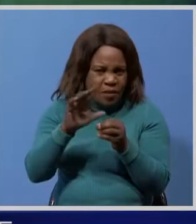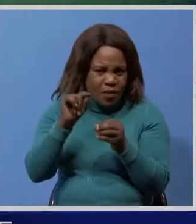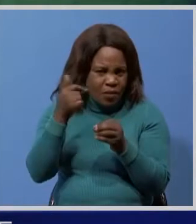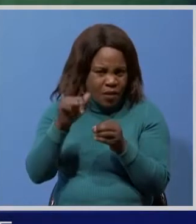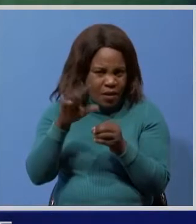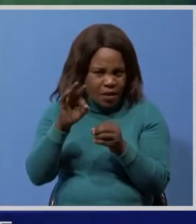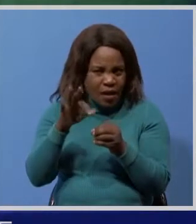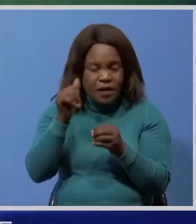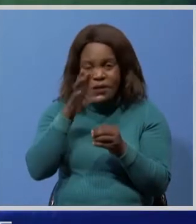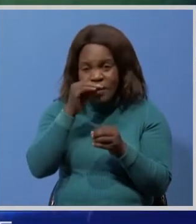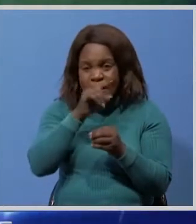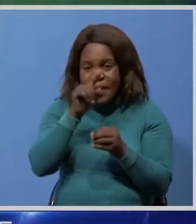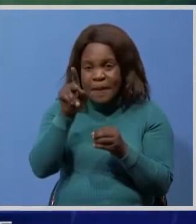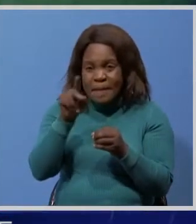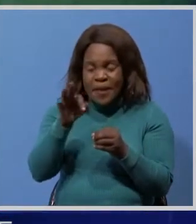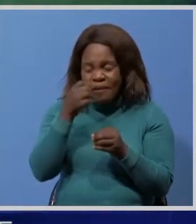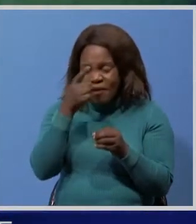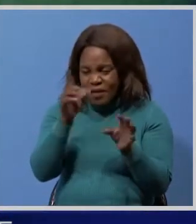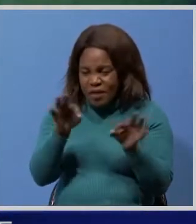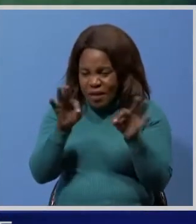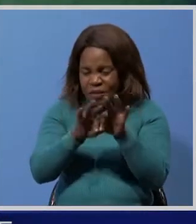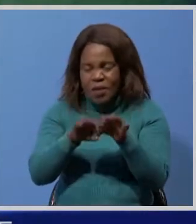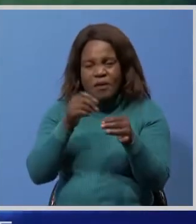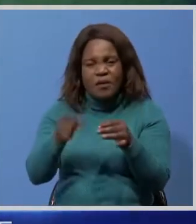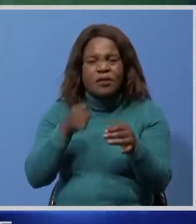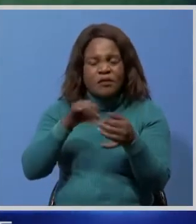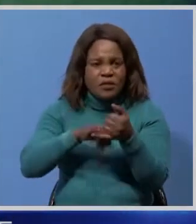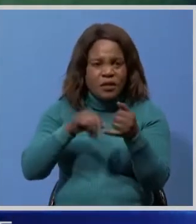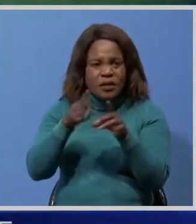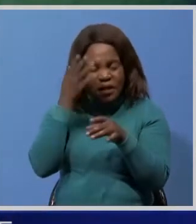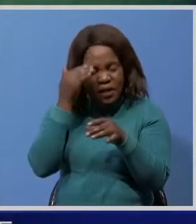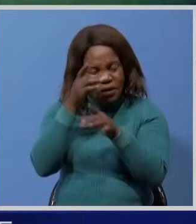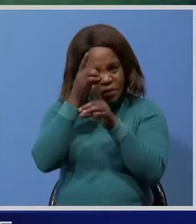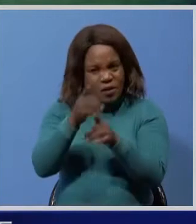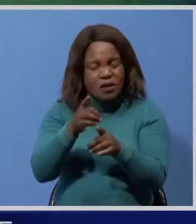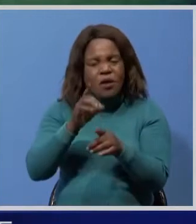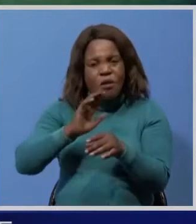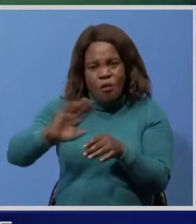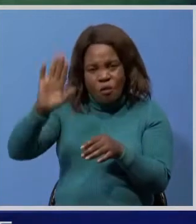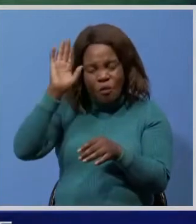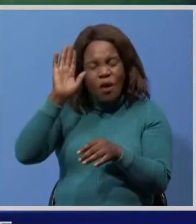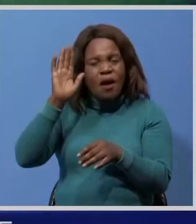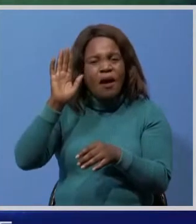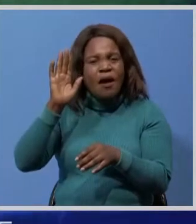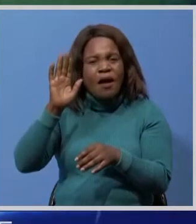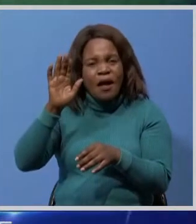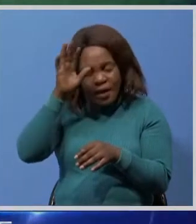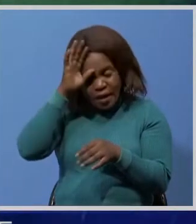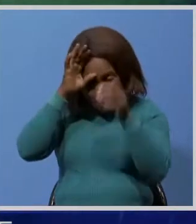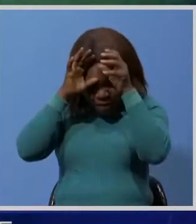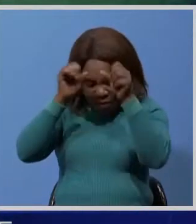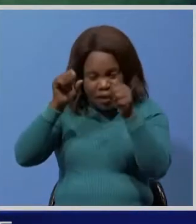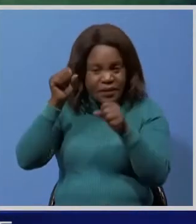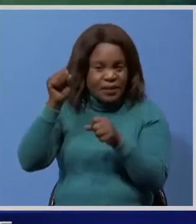PF understands the importance of chiefs in society, hence the decision by late President Michael Sata to create the Ministry of Chiefs and